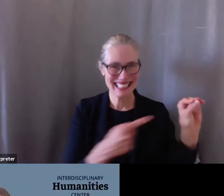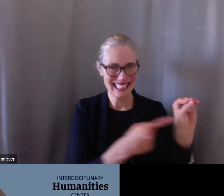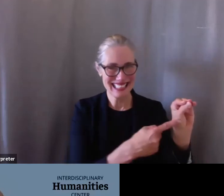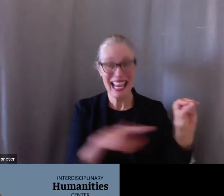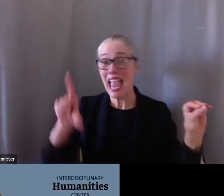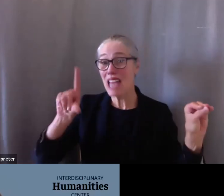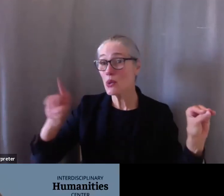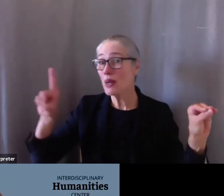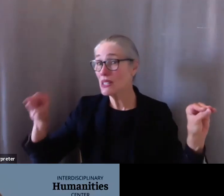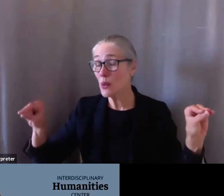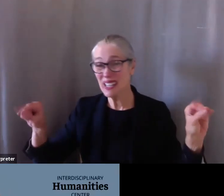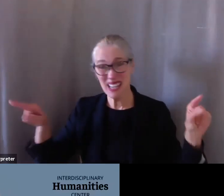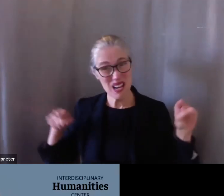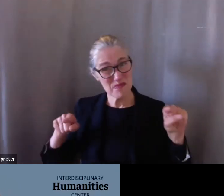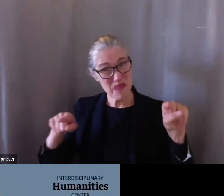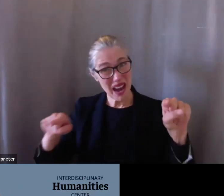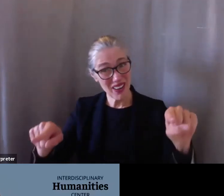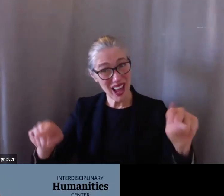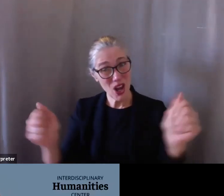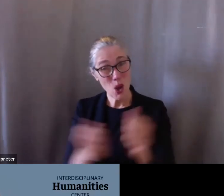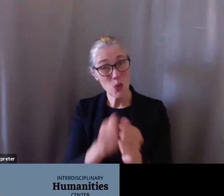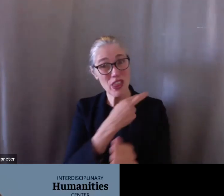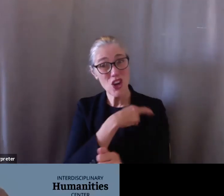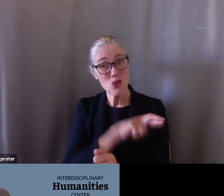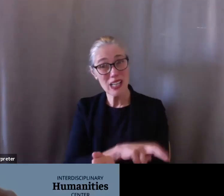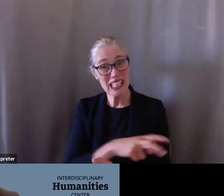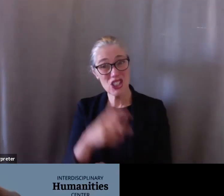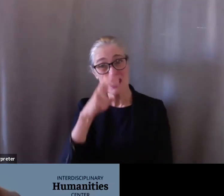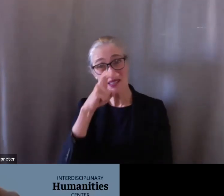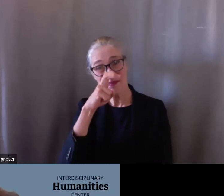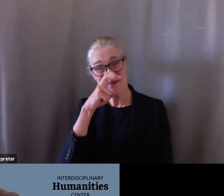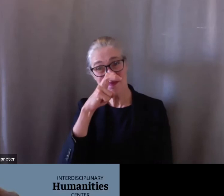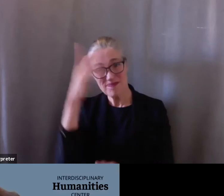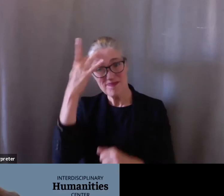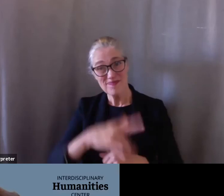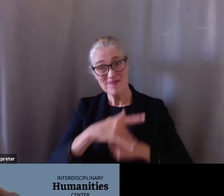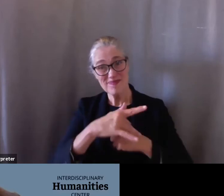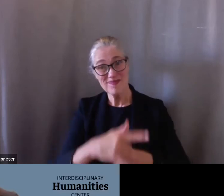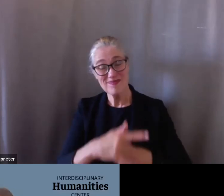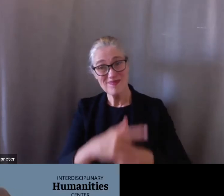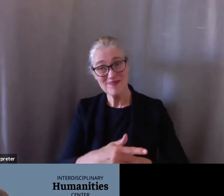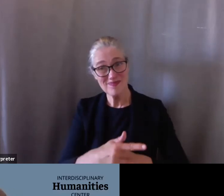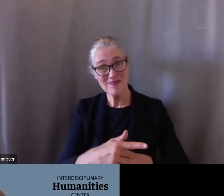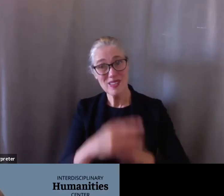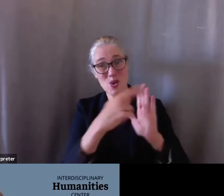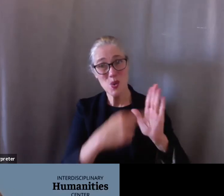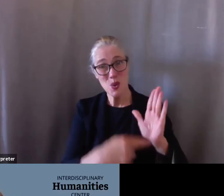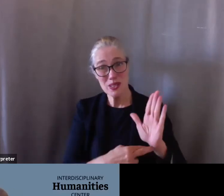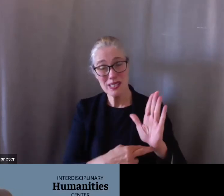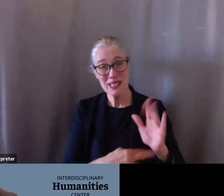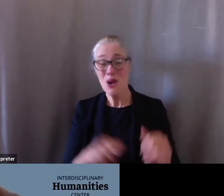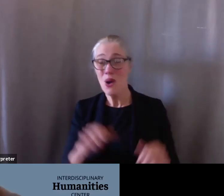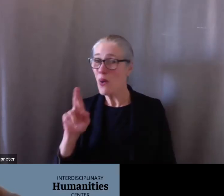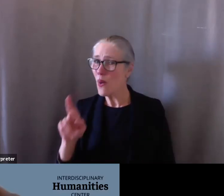a historian of 19th century, I've had to learn some religious history, but it's really a great weakness of mine. And I